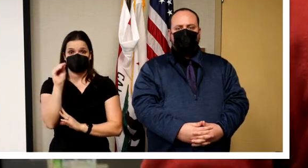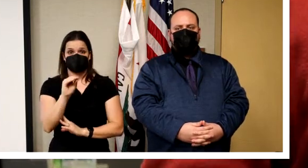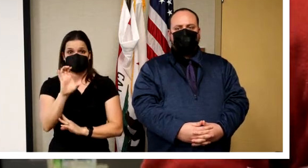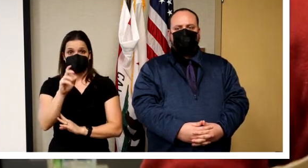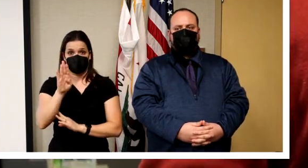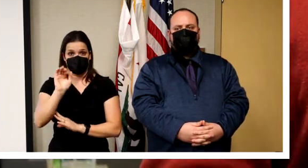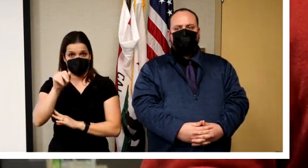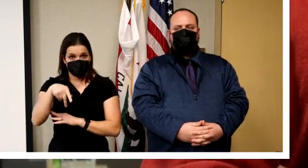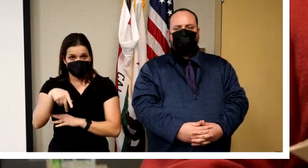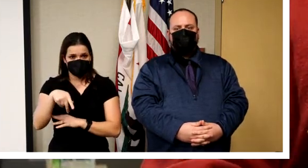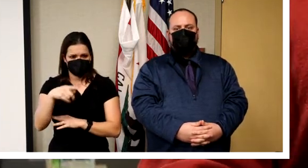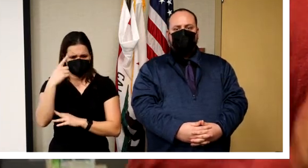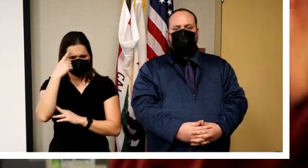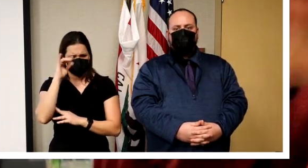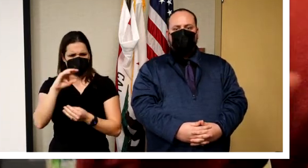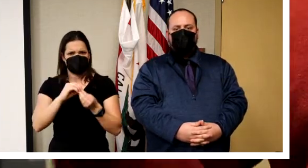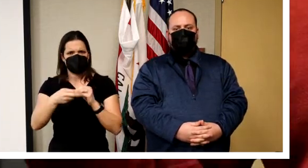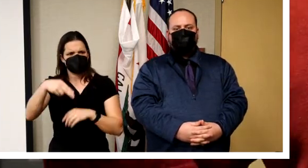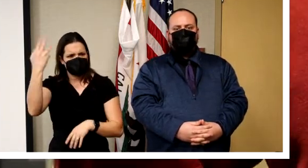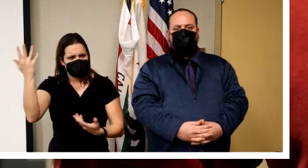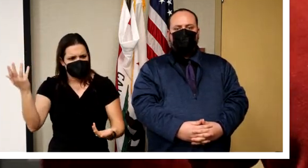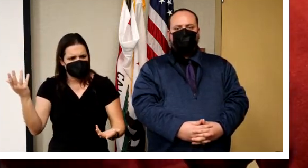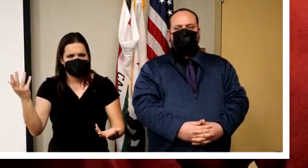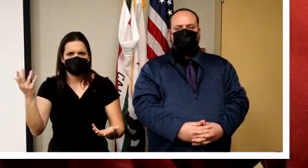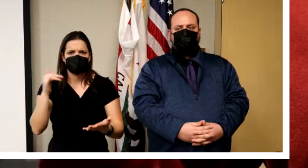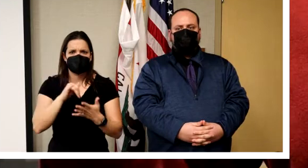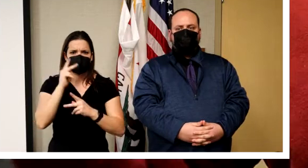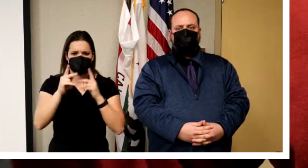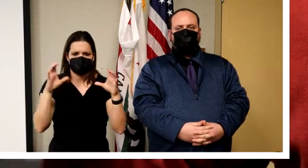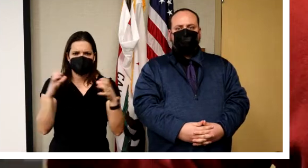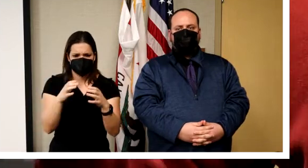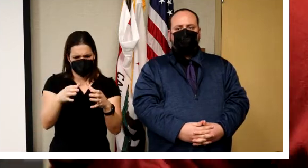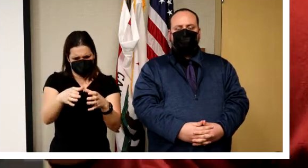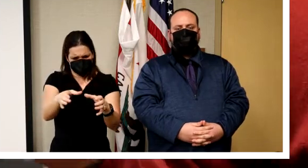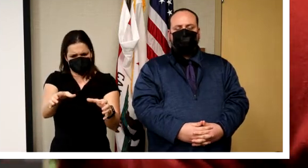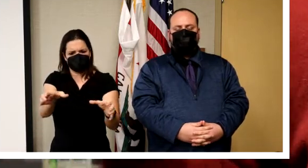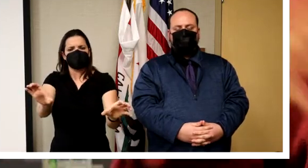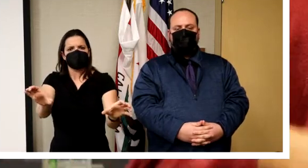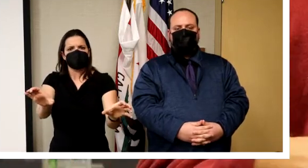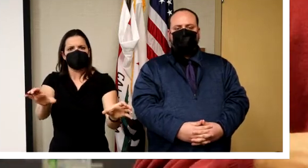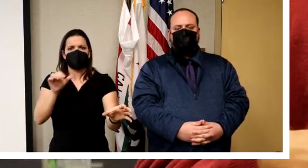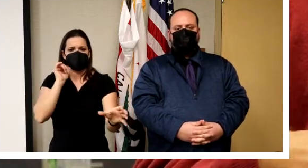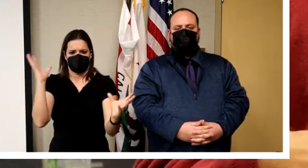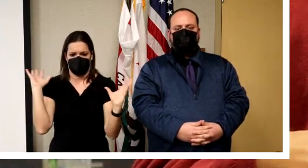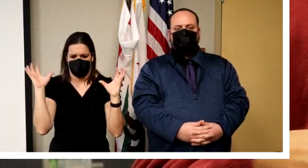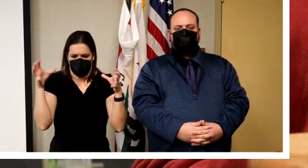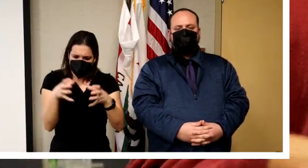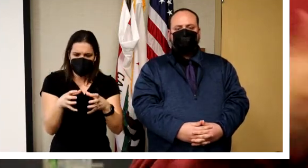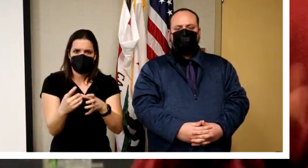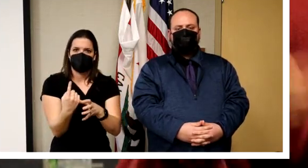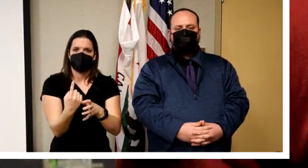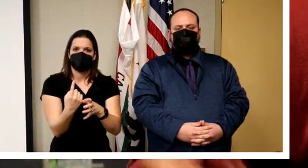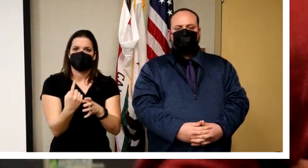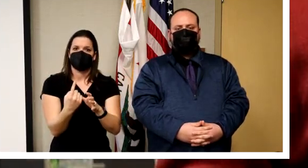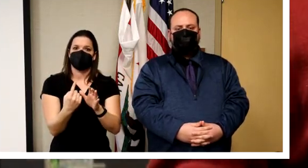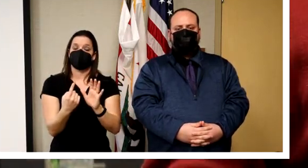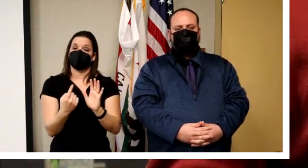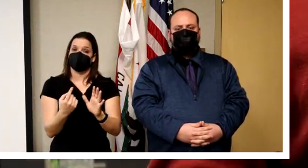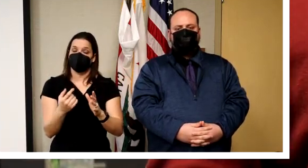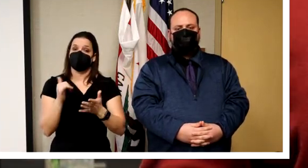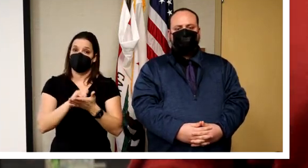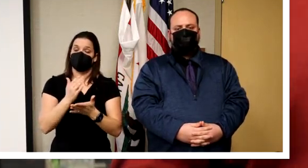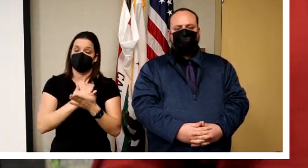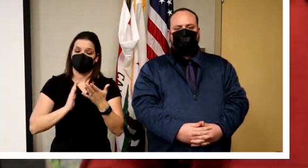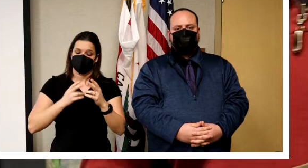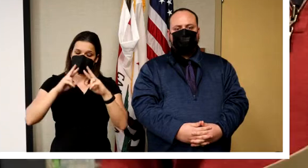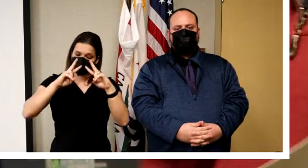people might say that number is too high. That population should be spread out among several districts and not all consolidated in one. And that'll be part of our